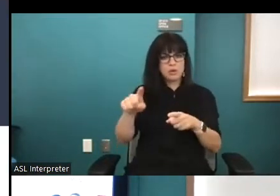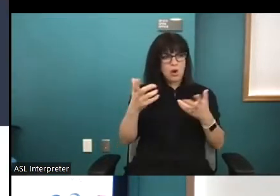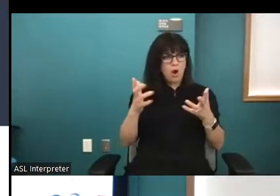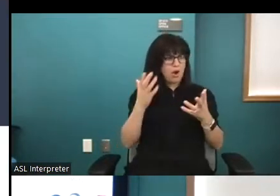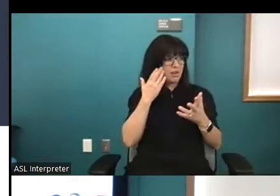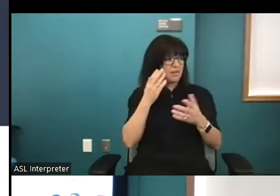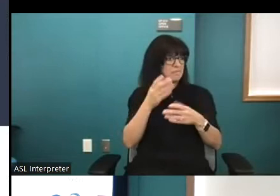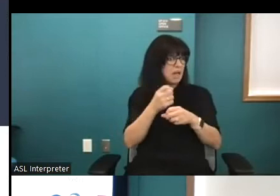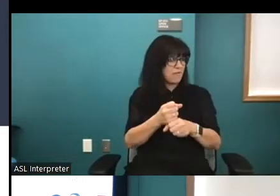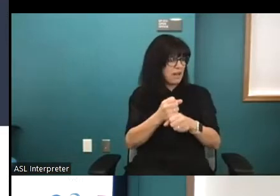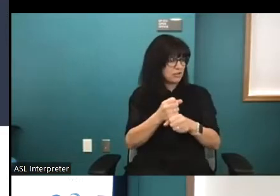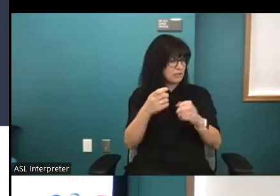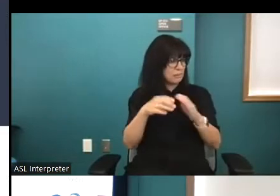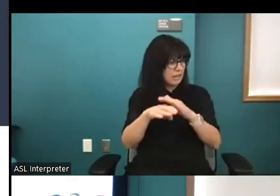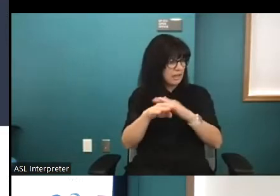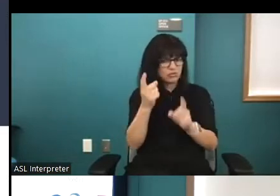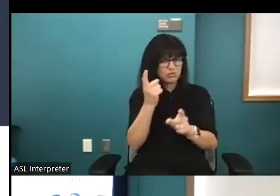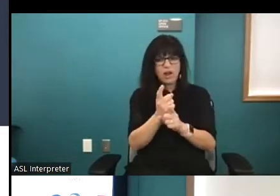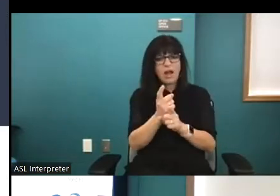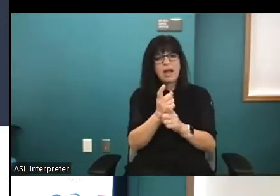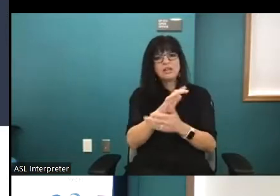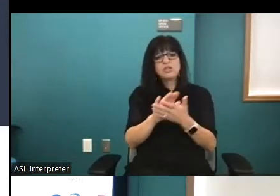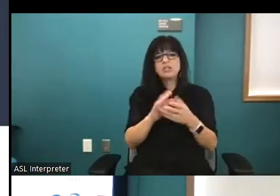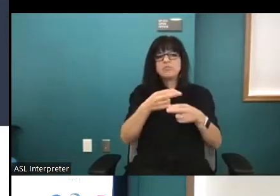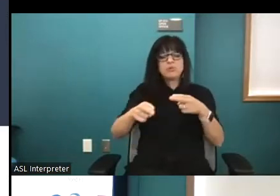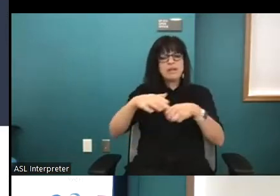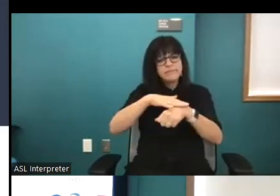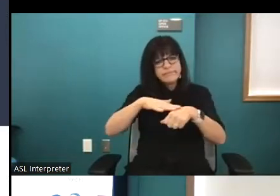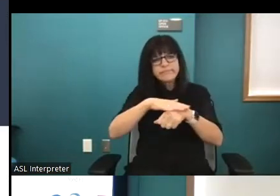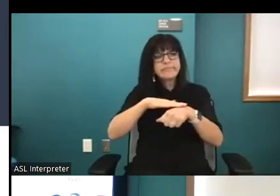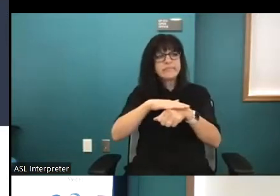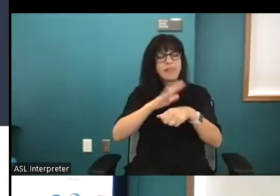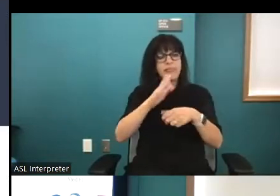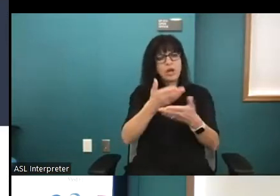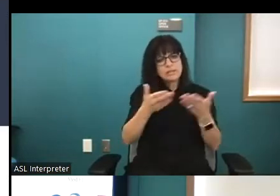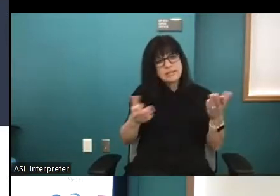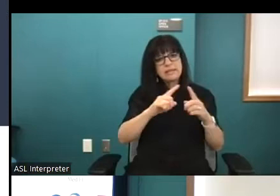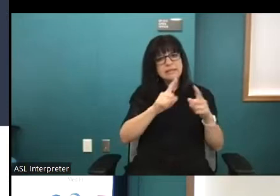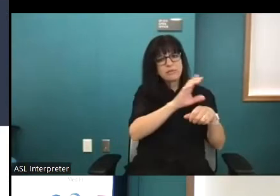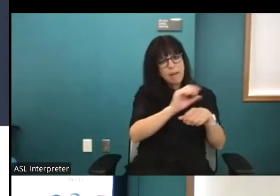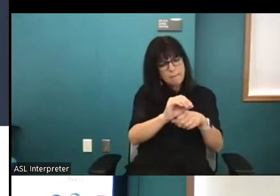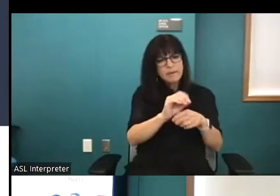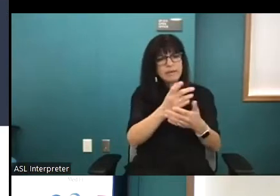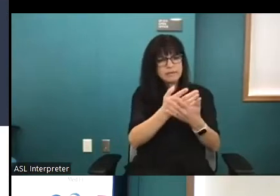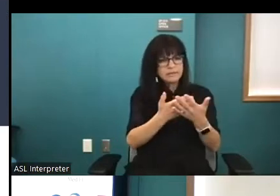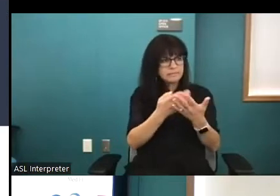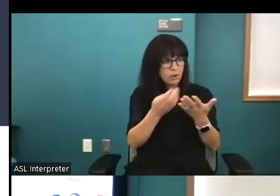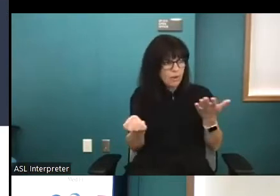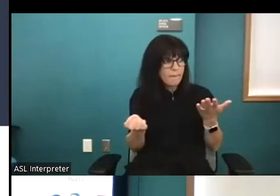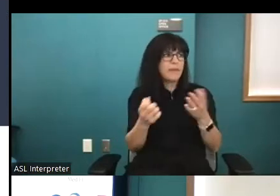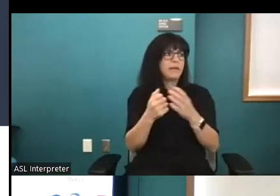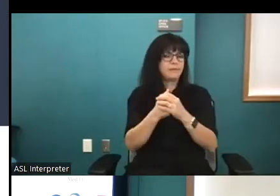got all the manufacturers coming in, right? Yep. And so this is just kind of a brief overview of their stuff and their things.